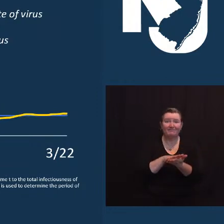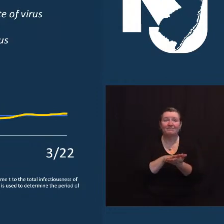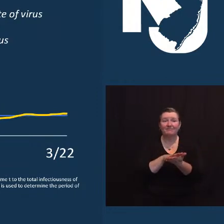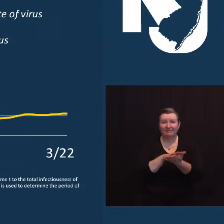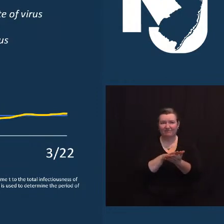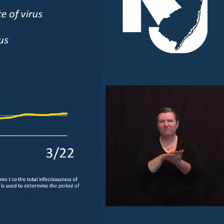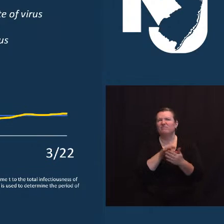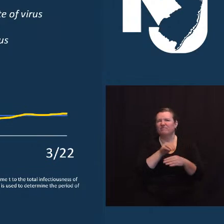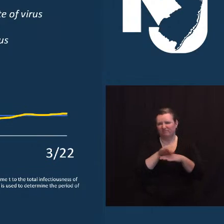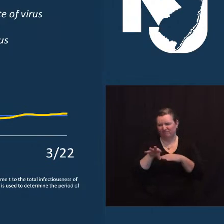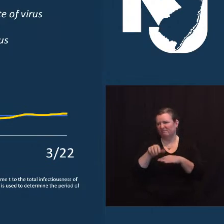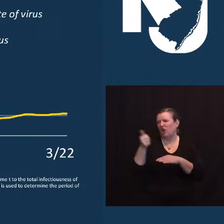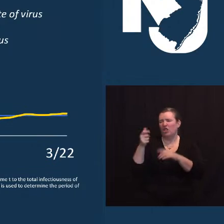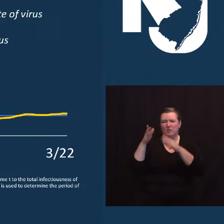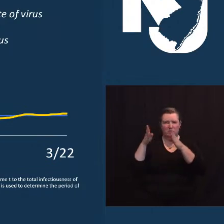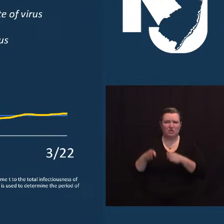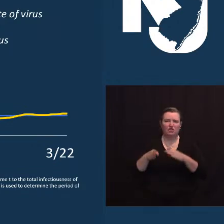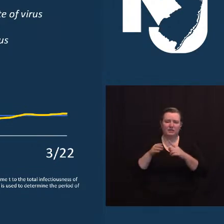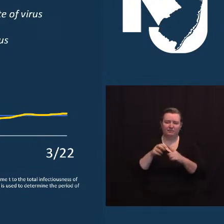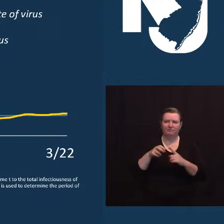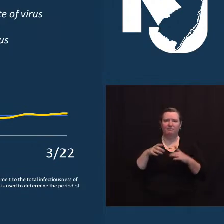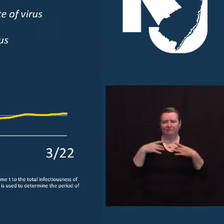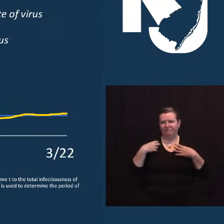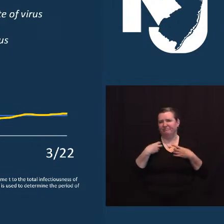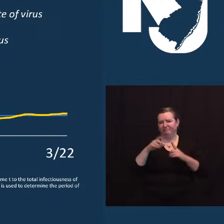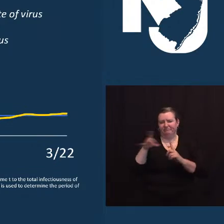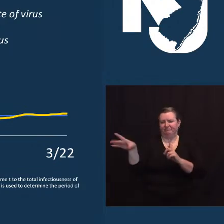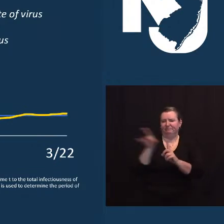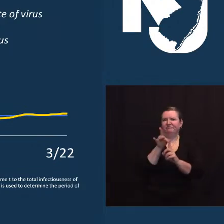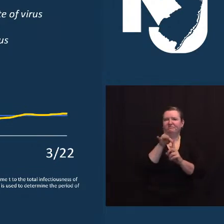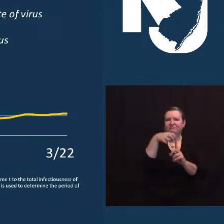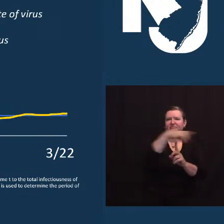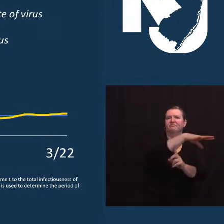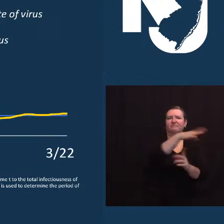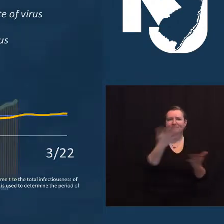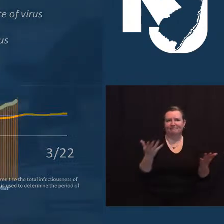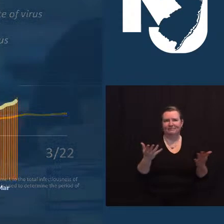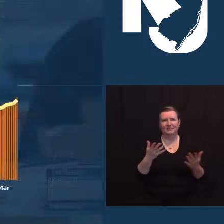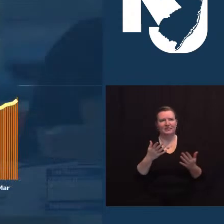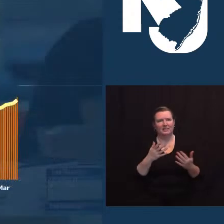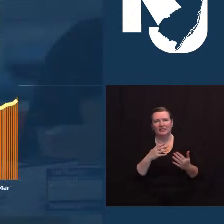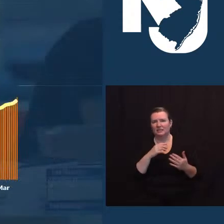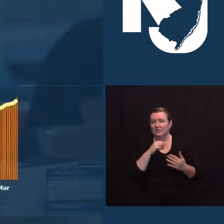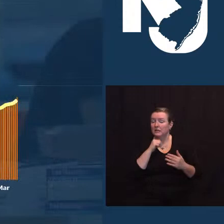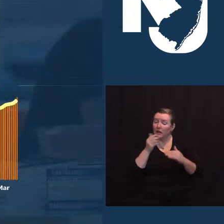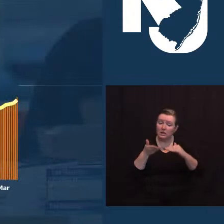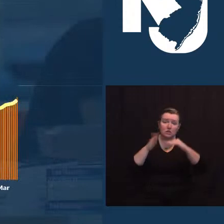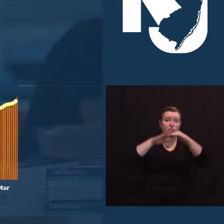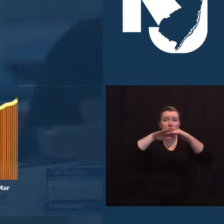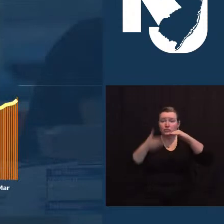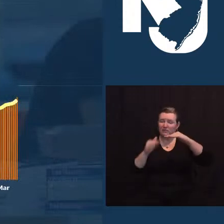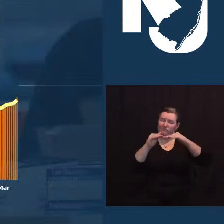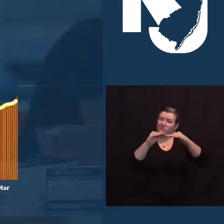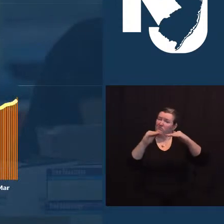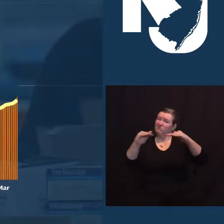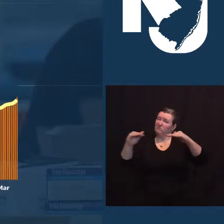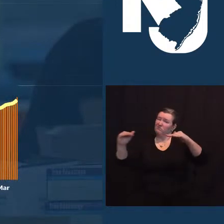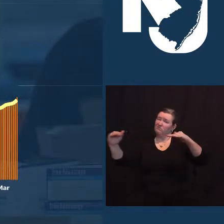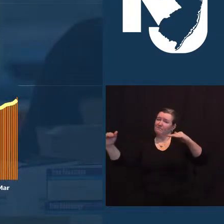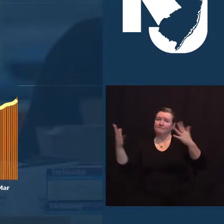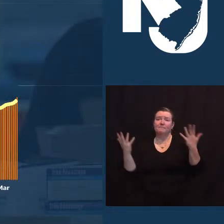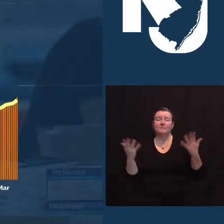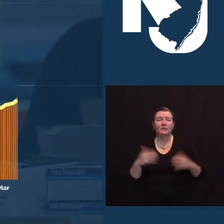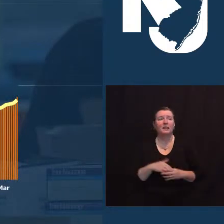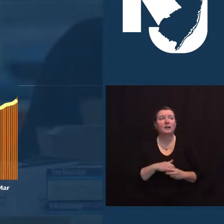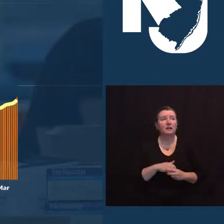the virus is, even if it's slightly, is increasing and not decreasing. In our hospitals, after several weeks of the hospital census being